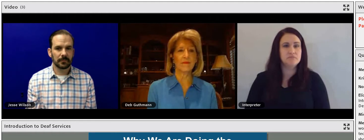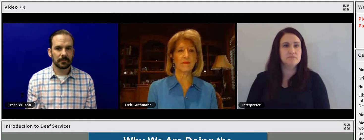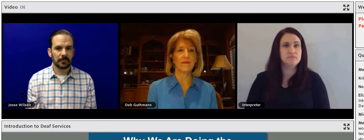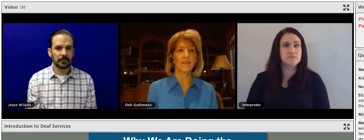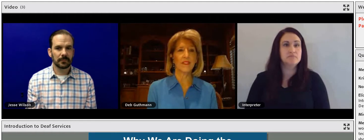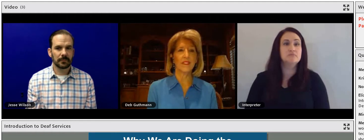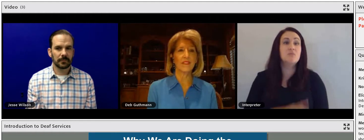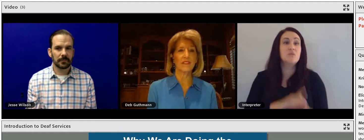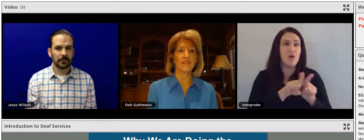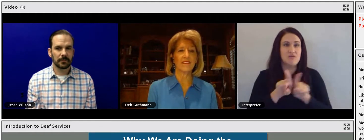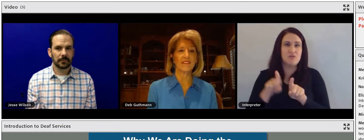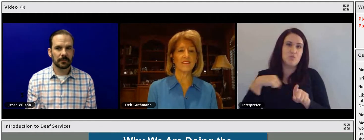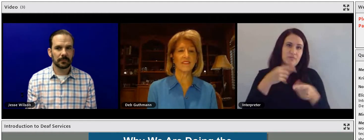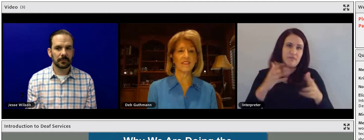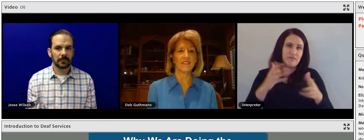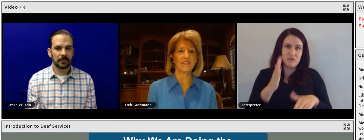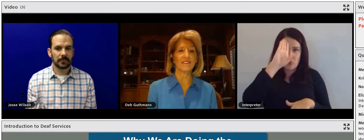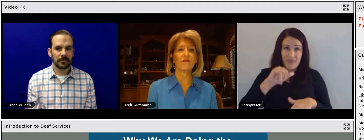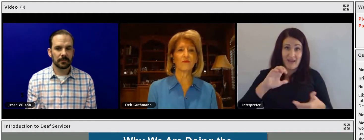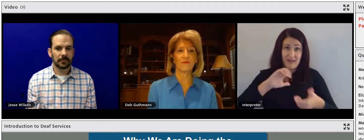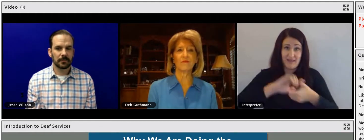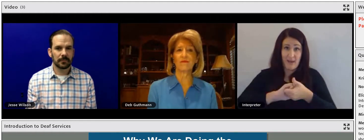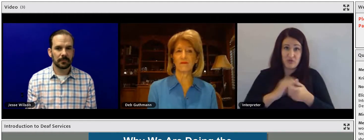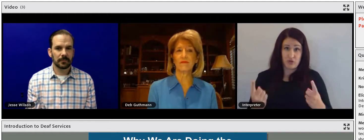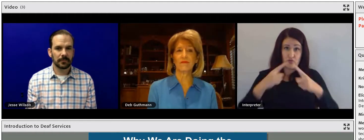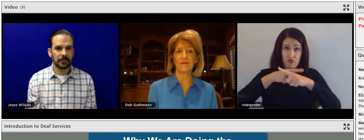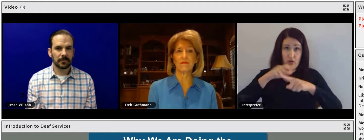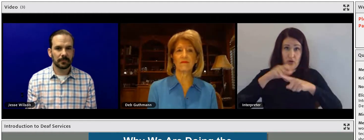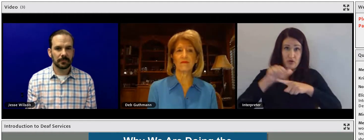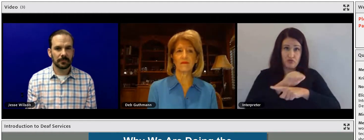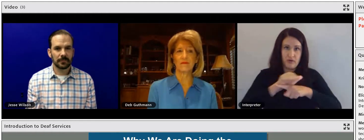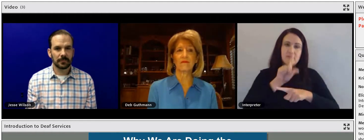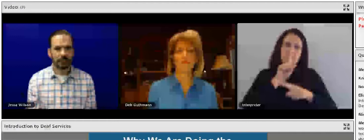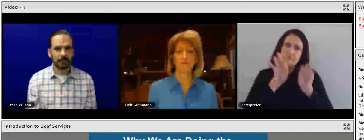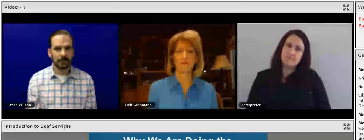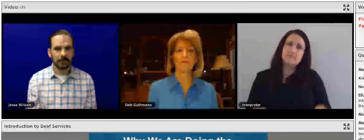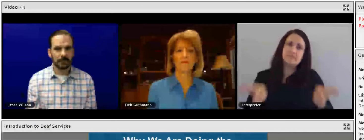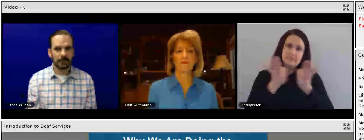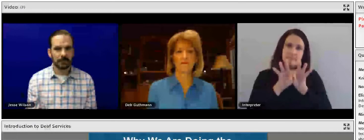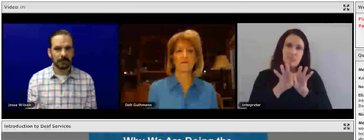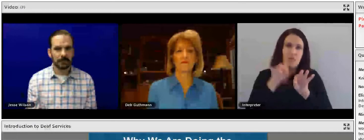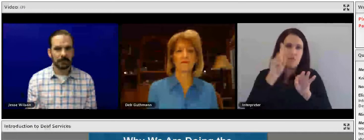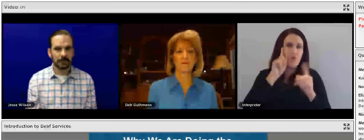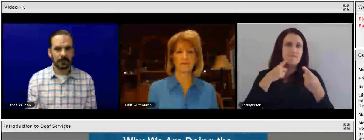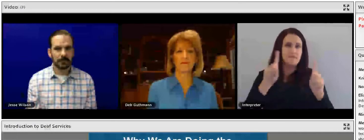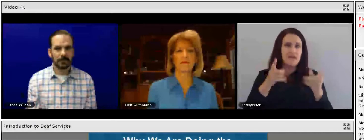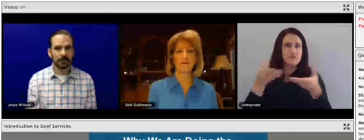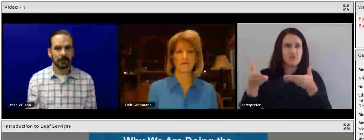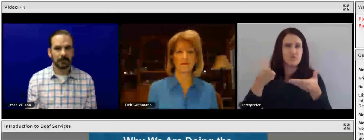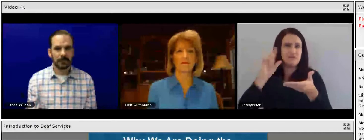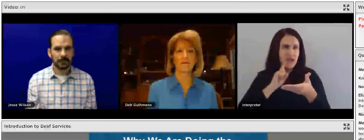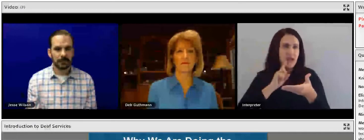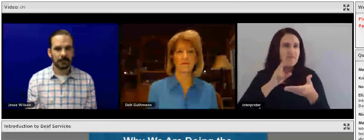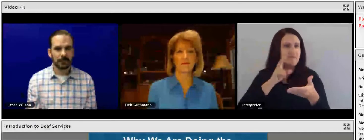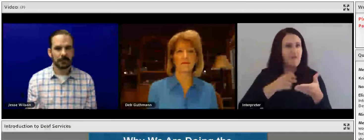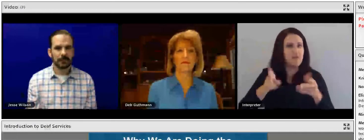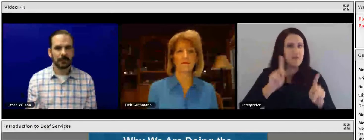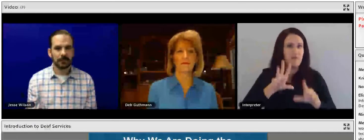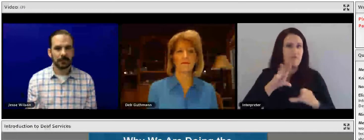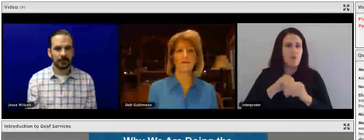And as we all know as well, collaboration and cross-training are absolutely critical for effectively serving deaf individuals in